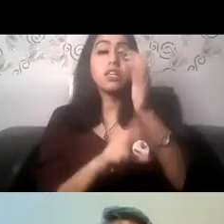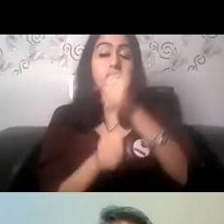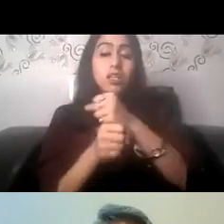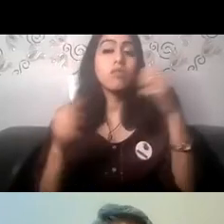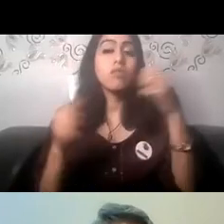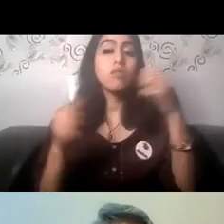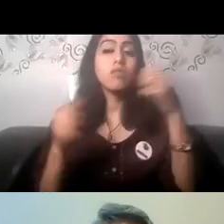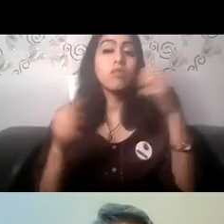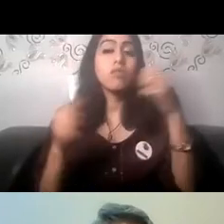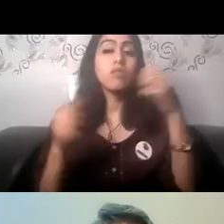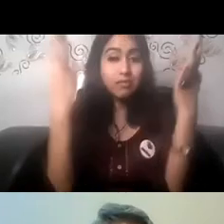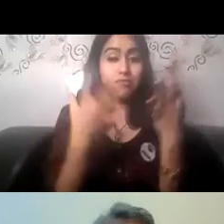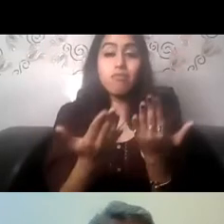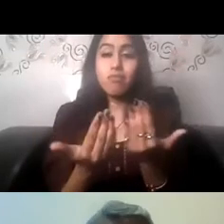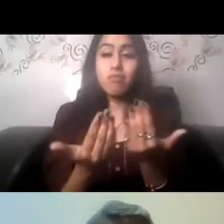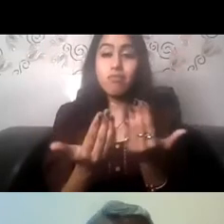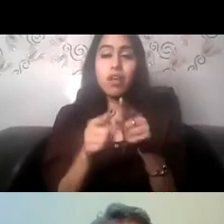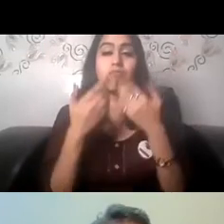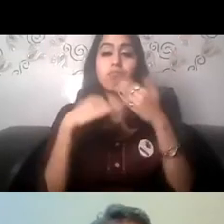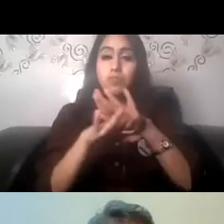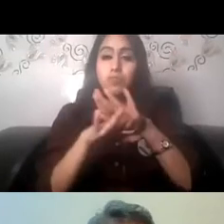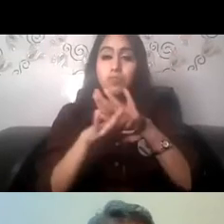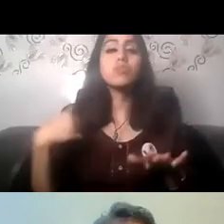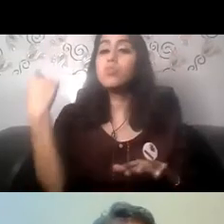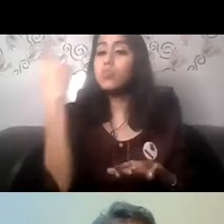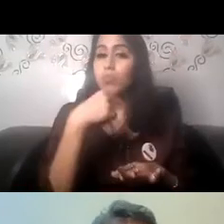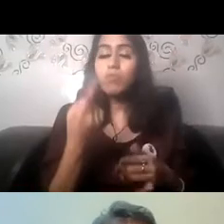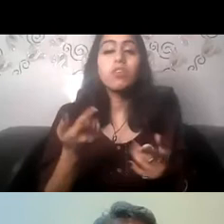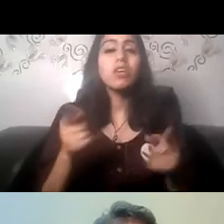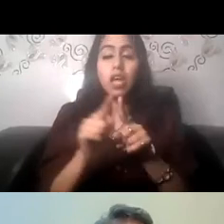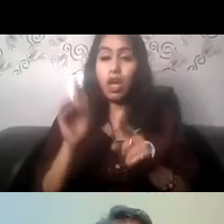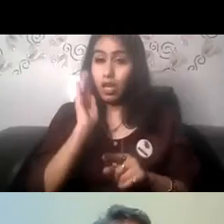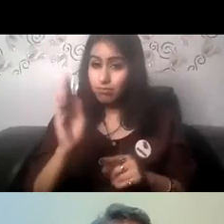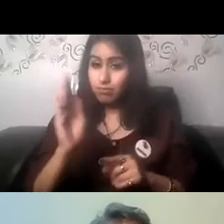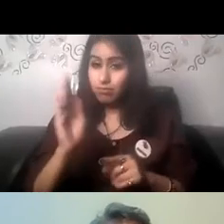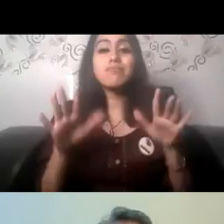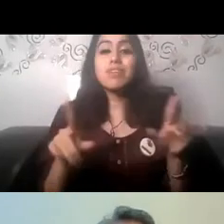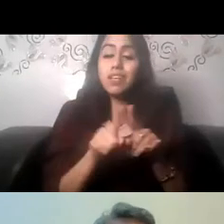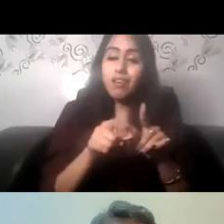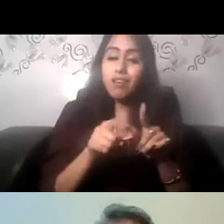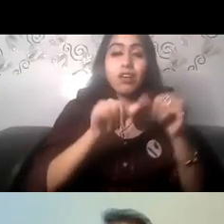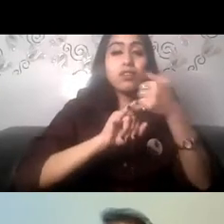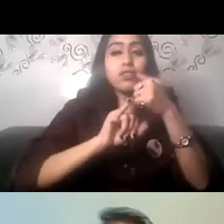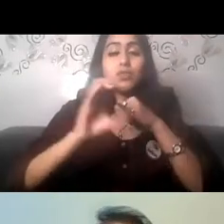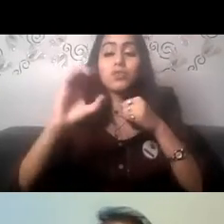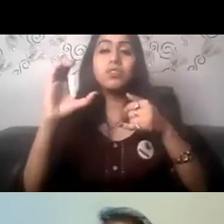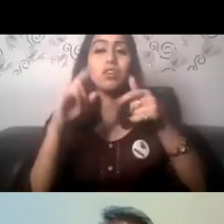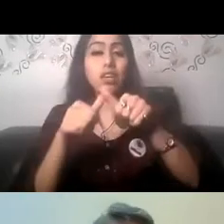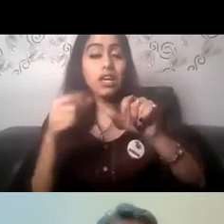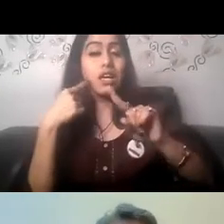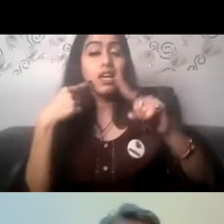children. Then I'm a musician. Apart from being a marine engineer, I'm a musician. I'm associated with. We go to